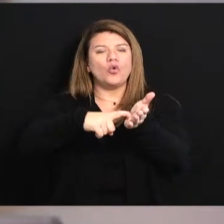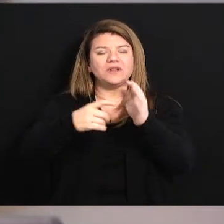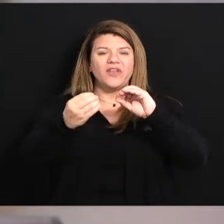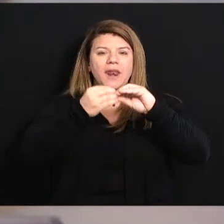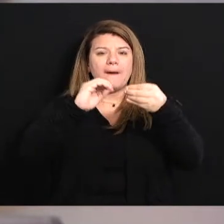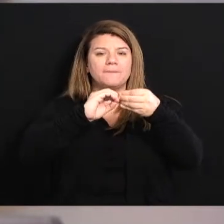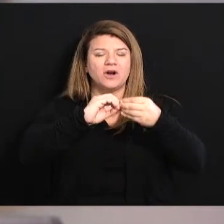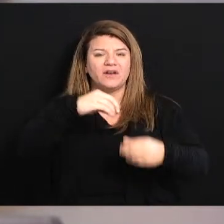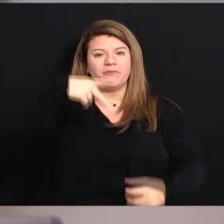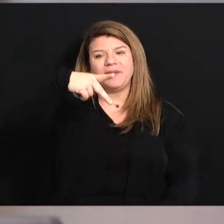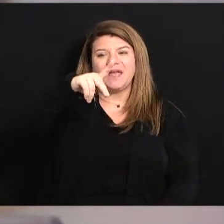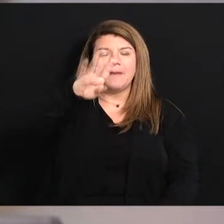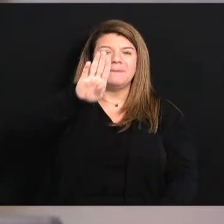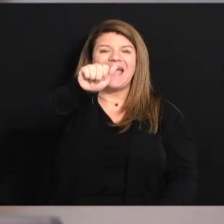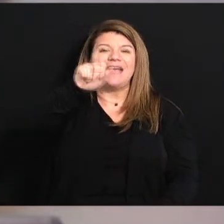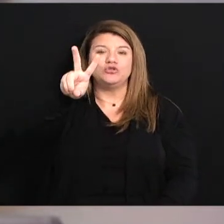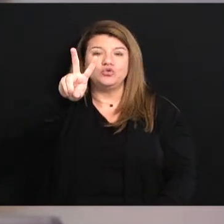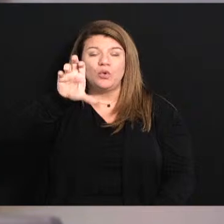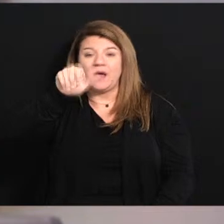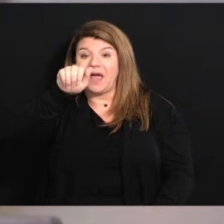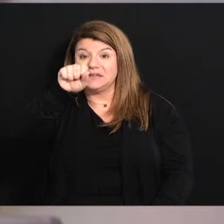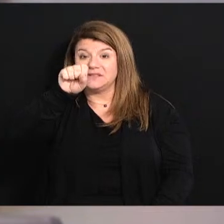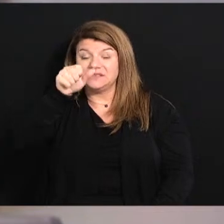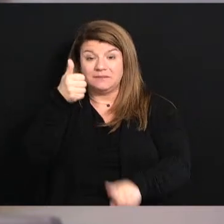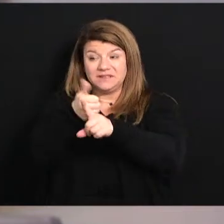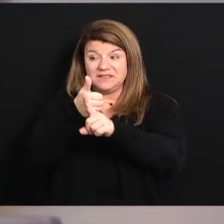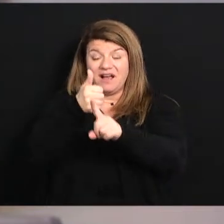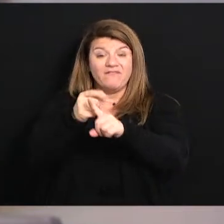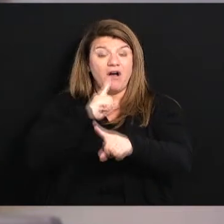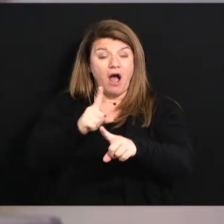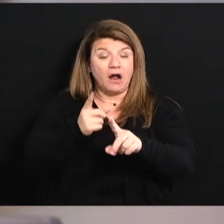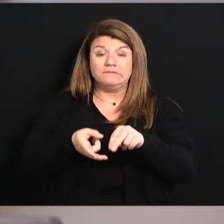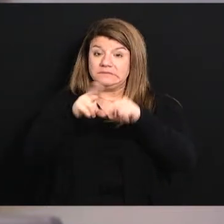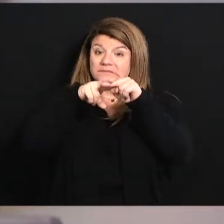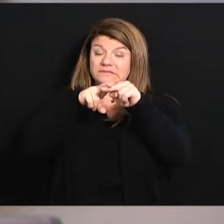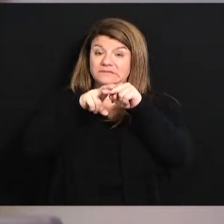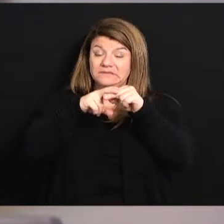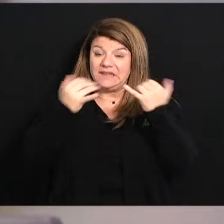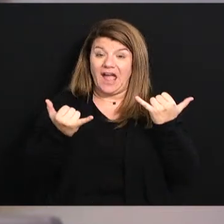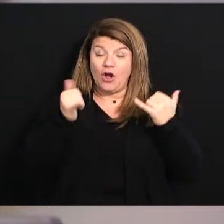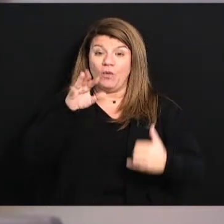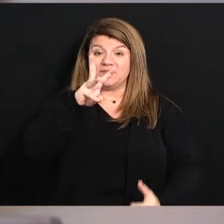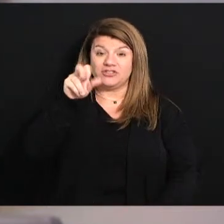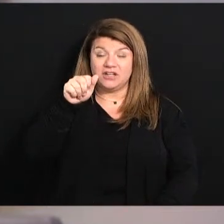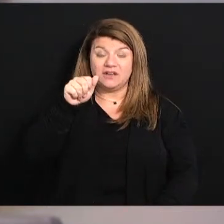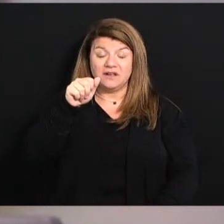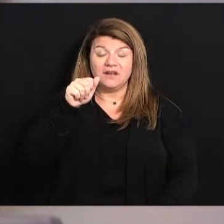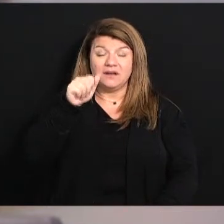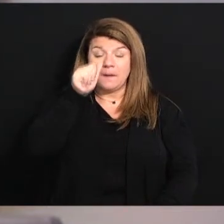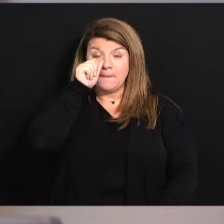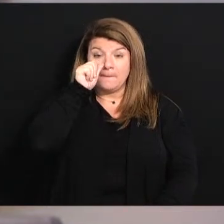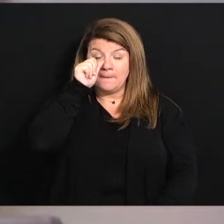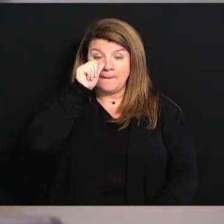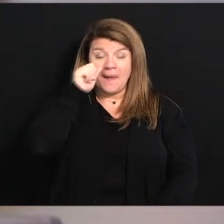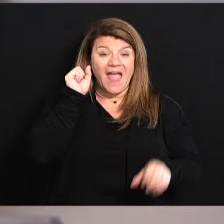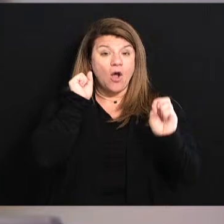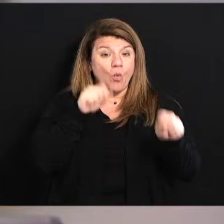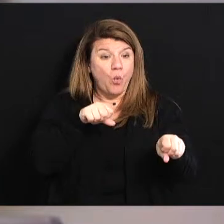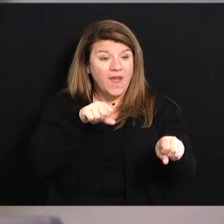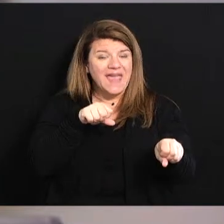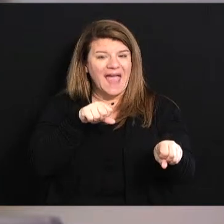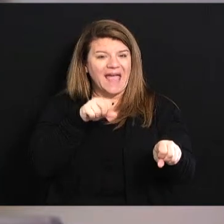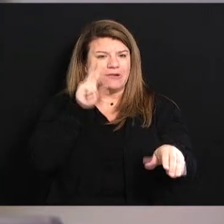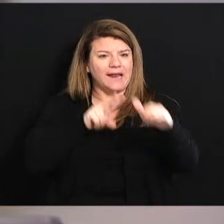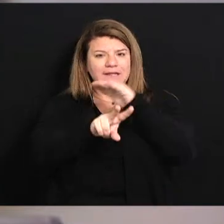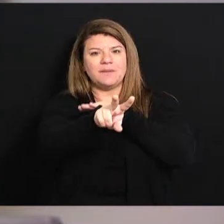of BA2 cases are growing in West Virginia, and that we can